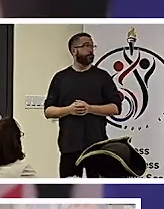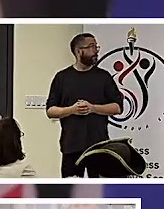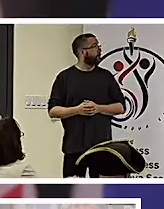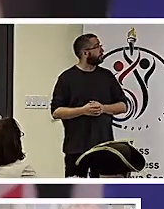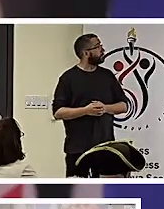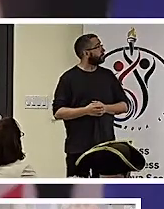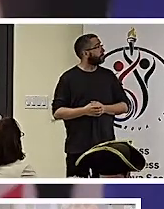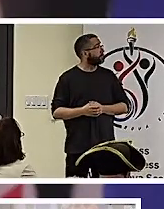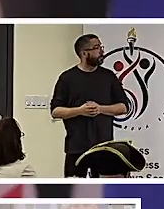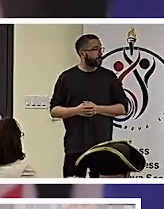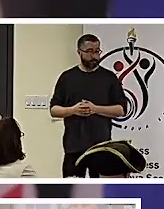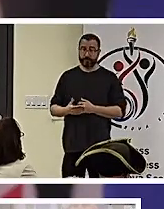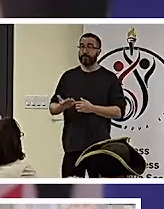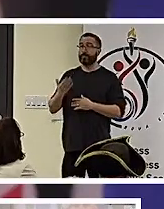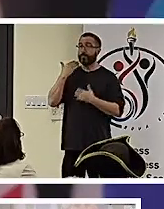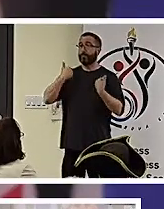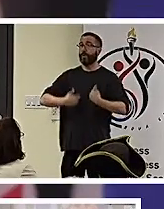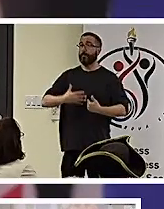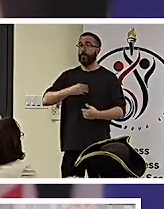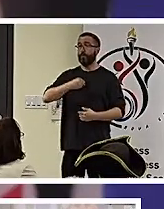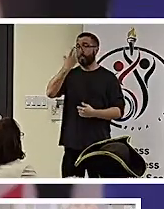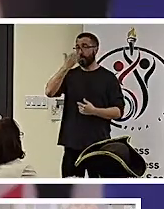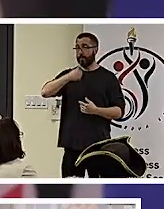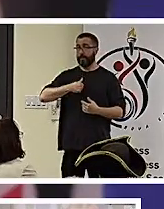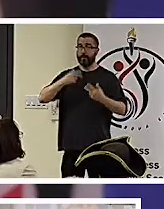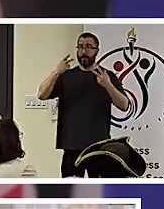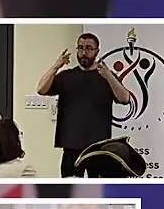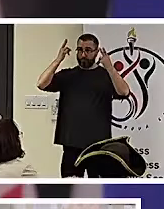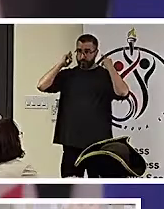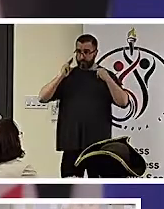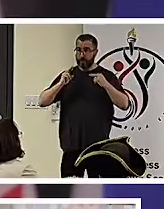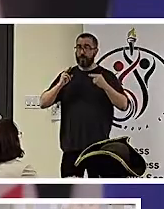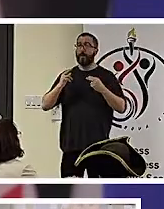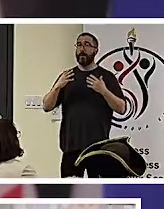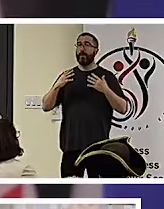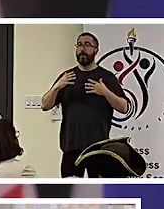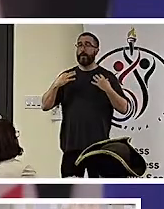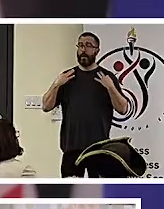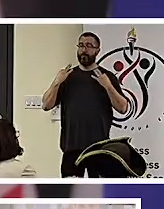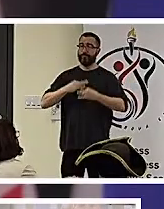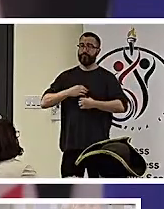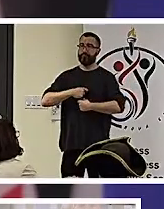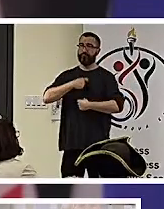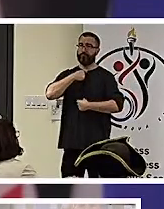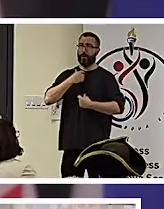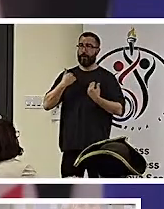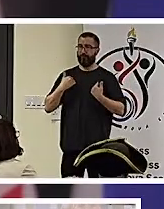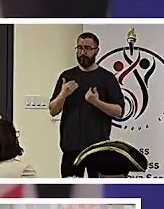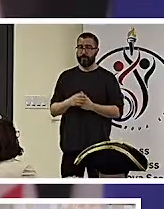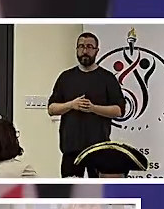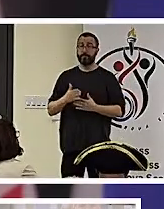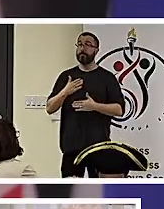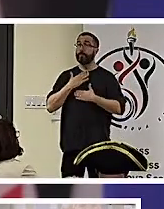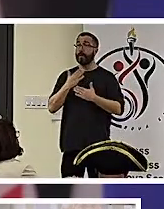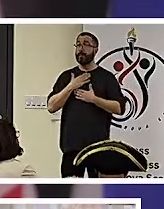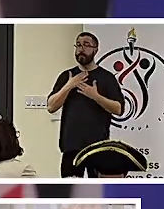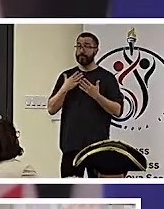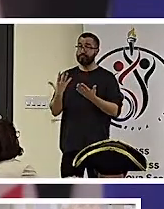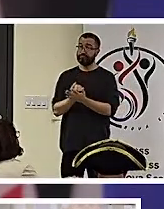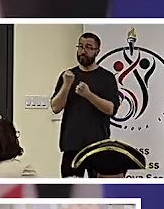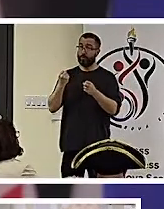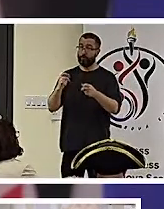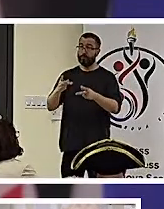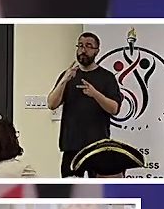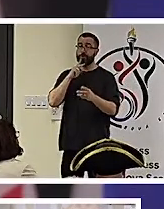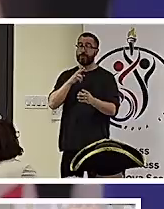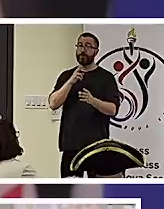and anti-racism. I'm a white man with short blonde hair, and I'm wearing a business suit. I'm really pleased to have this opportunity to join all